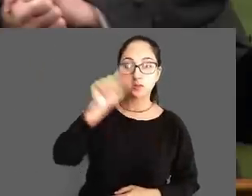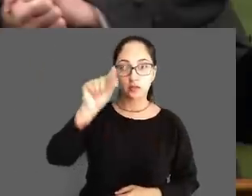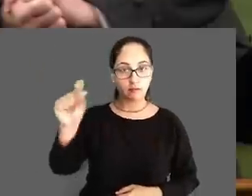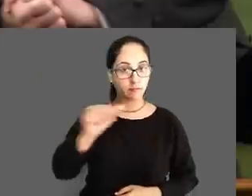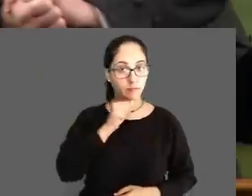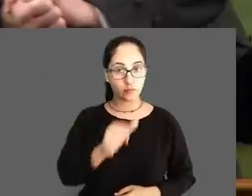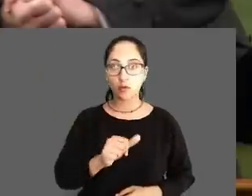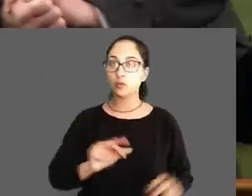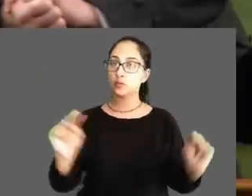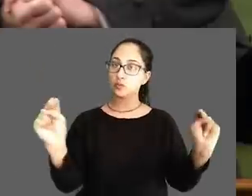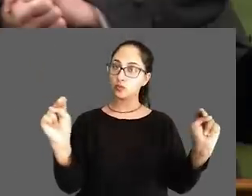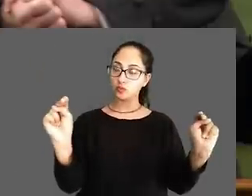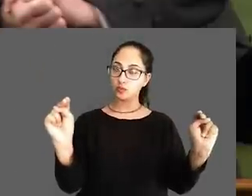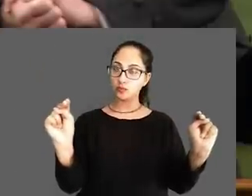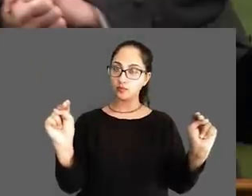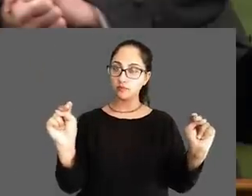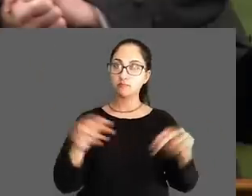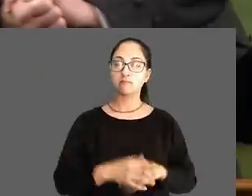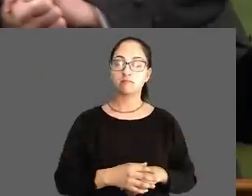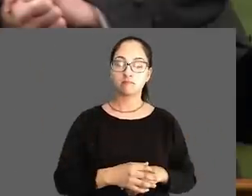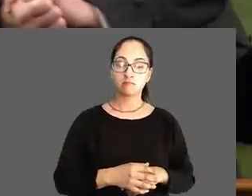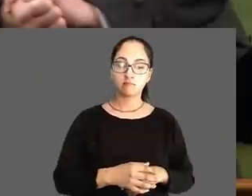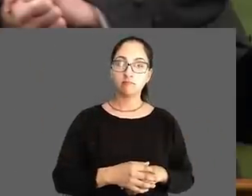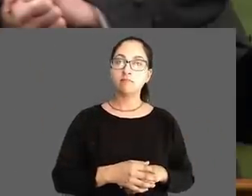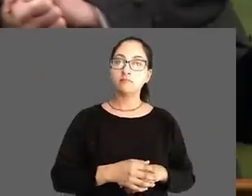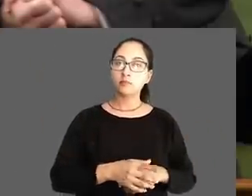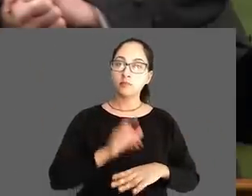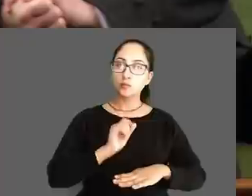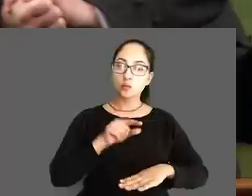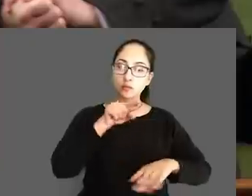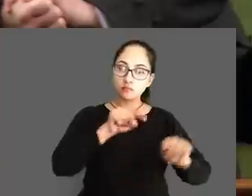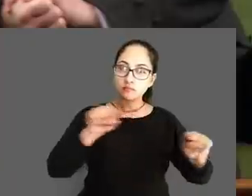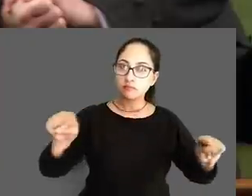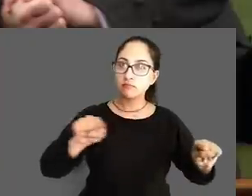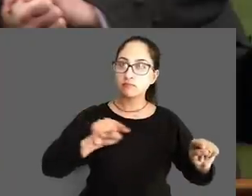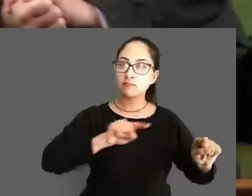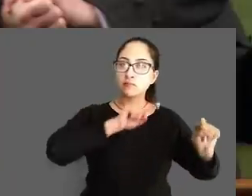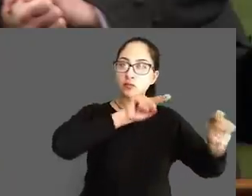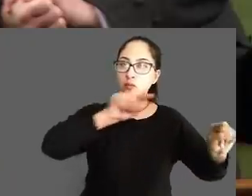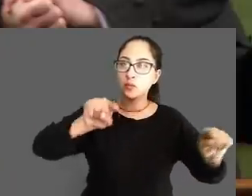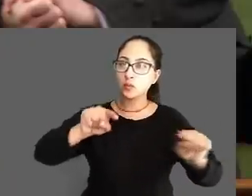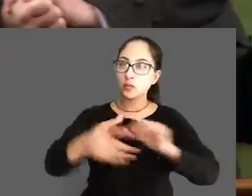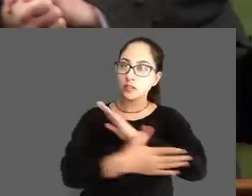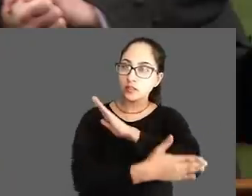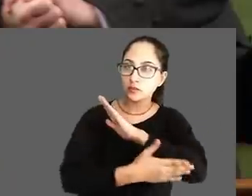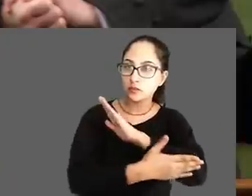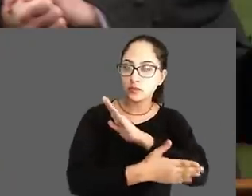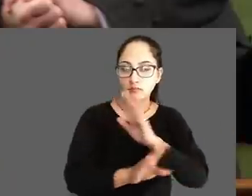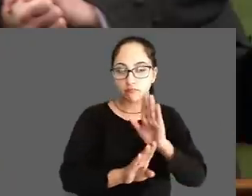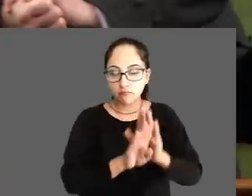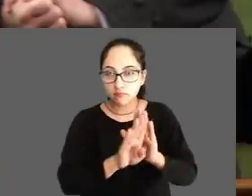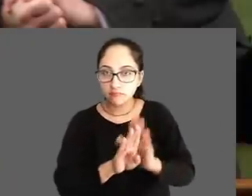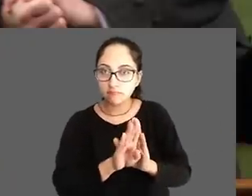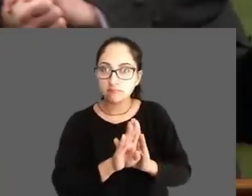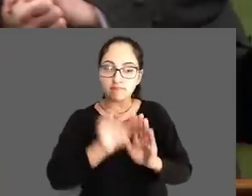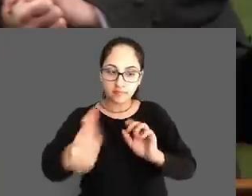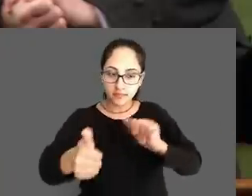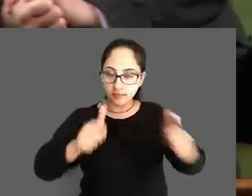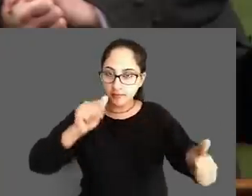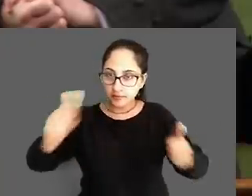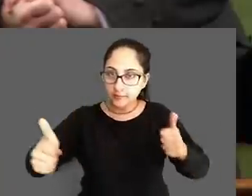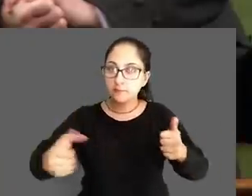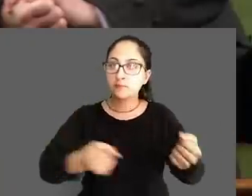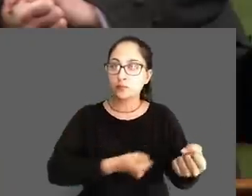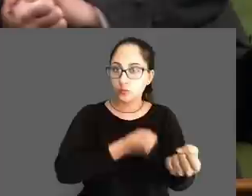reflecting their aspirations and their fragilities. Through the years, of course, this landscape